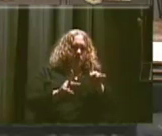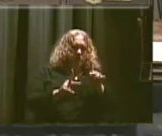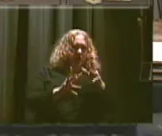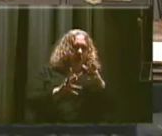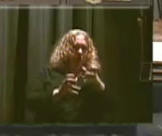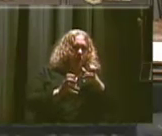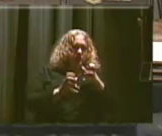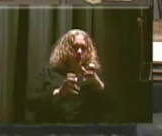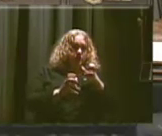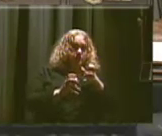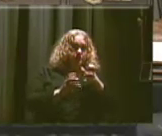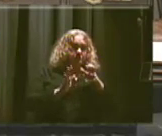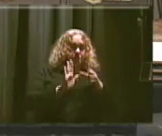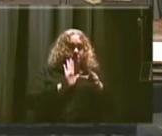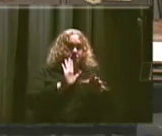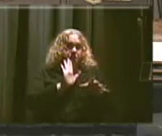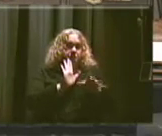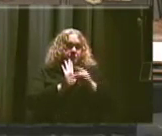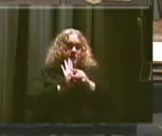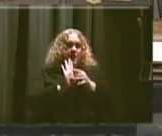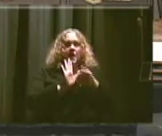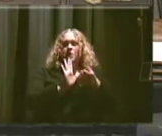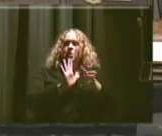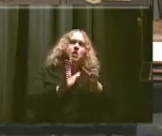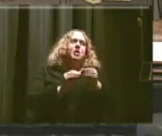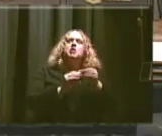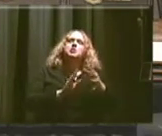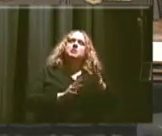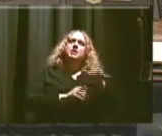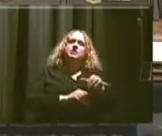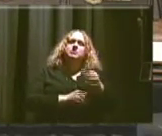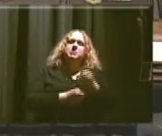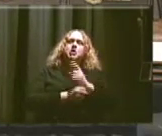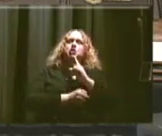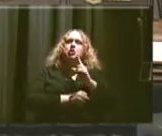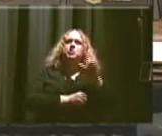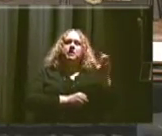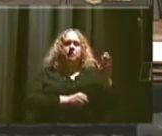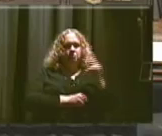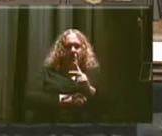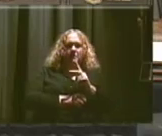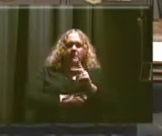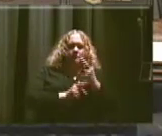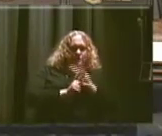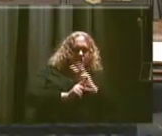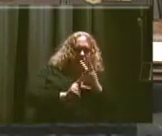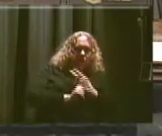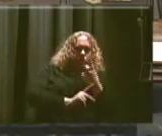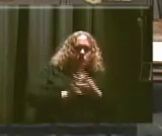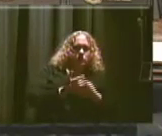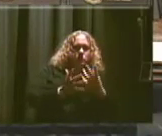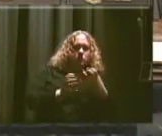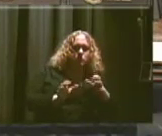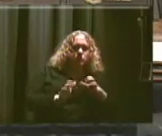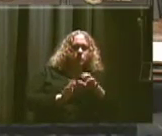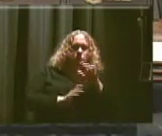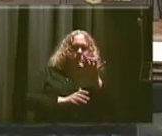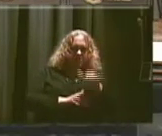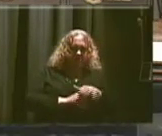I just want to flag that so we don't lose it. Let's make sure we come back and figure out what we're going to do about that.